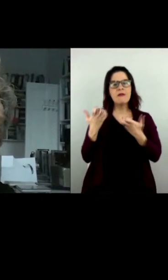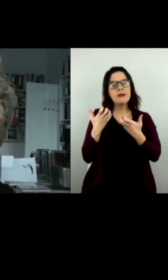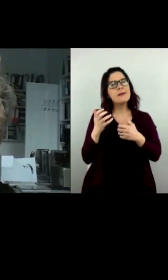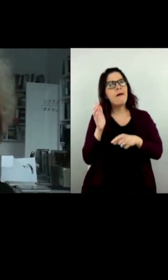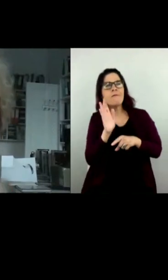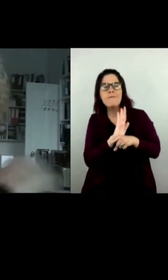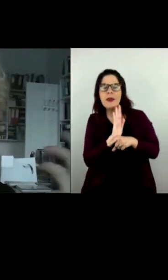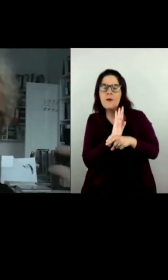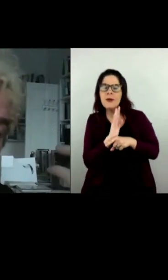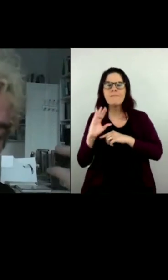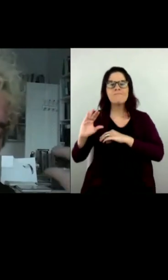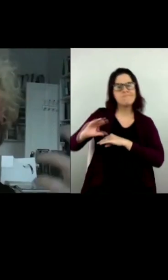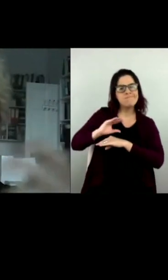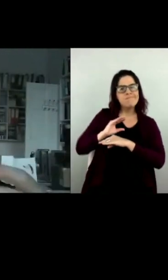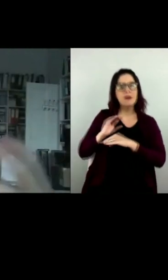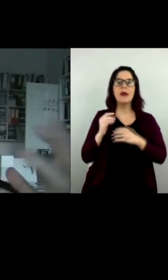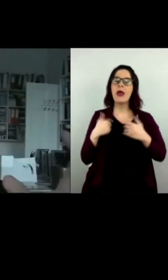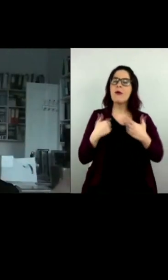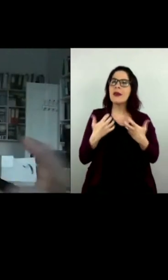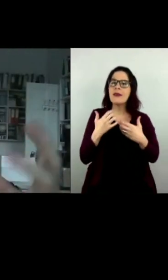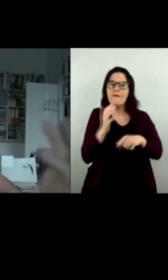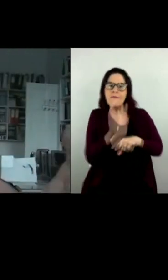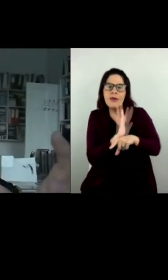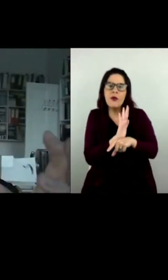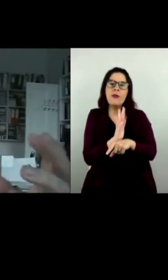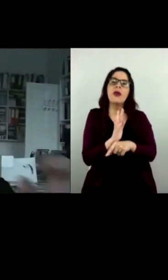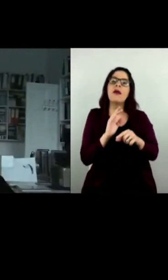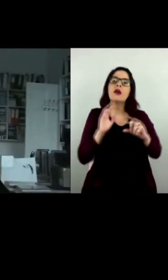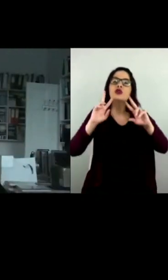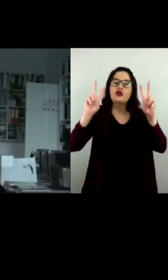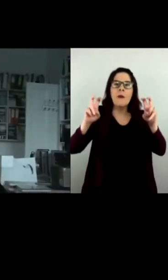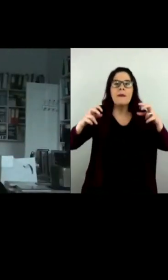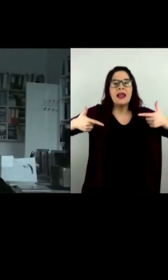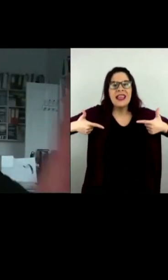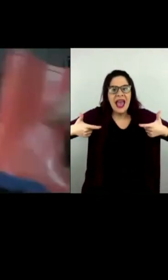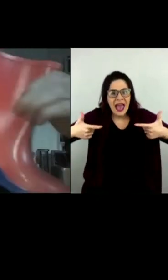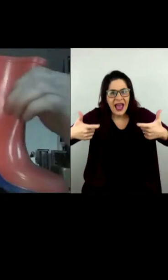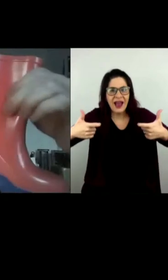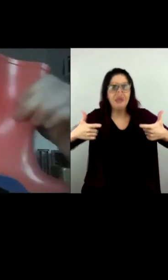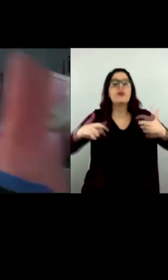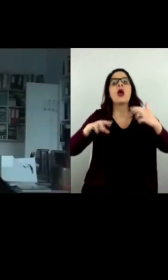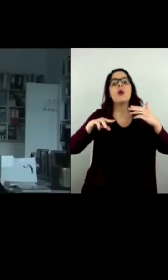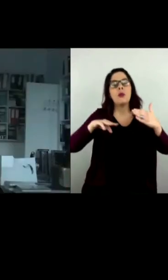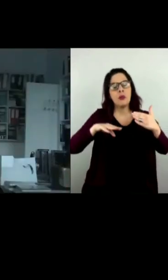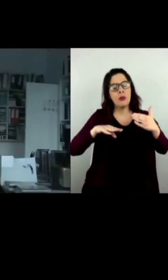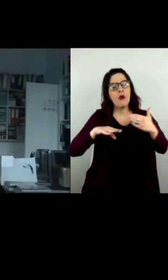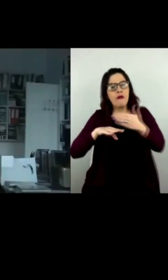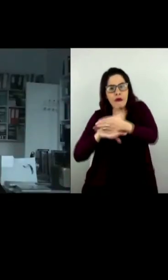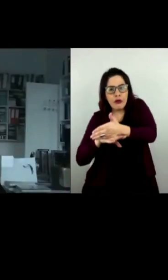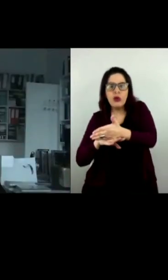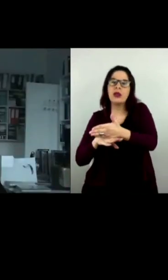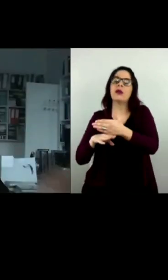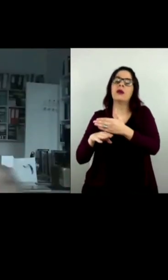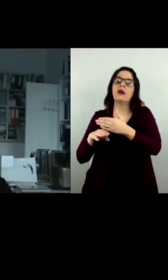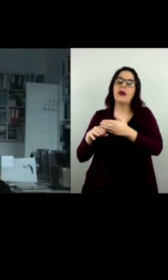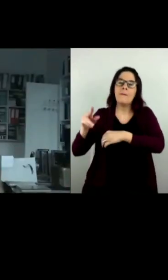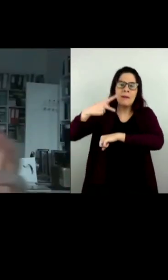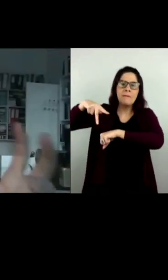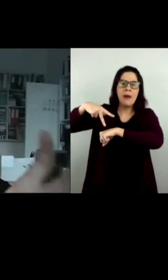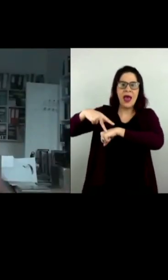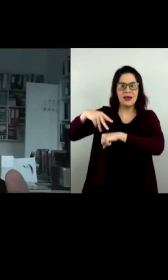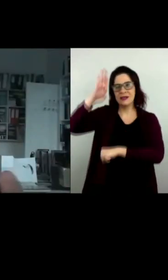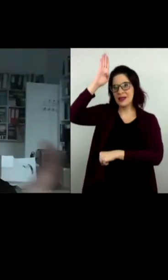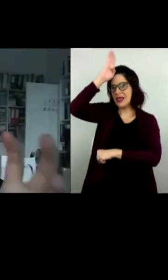children who were living in a war zone. And so I went to the north of Iraq and I brought this boot and I made a little film